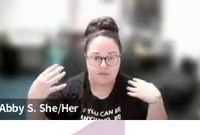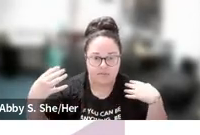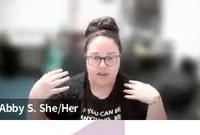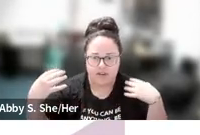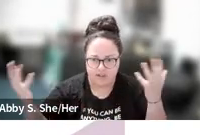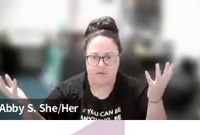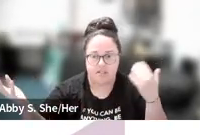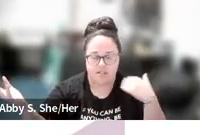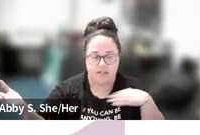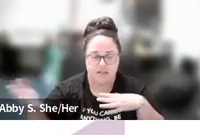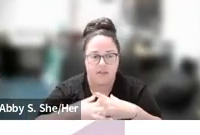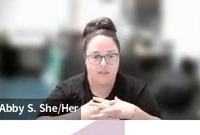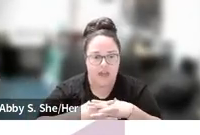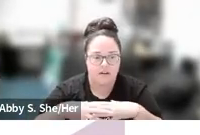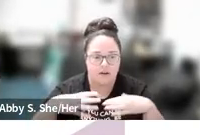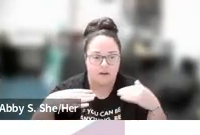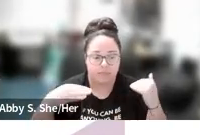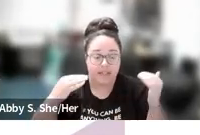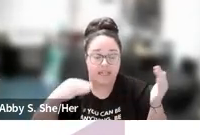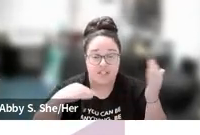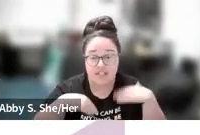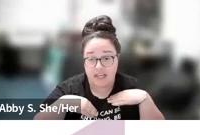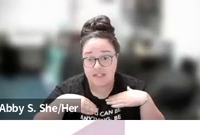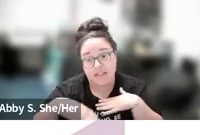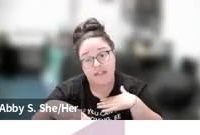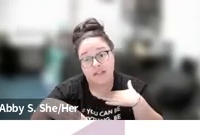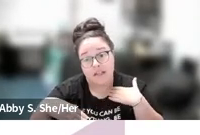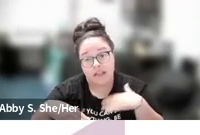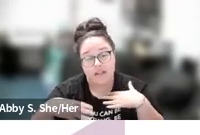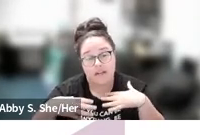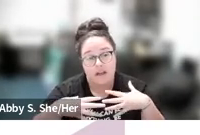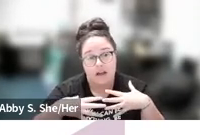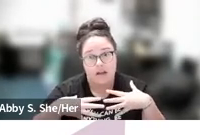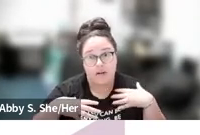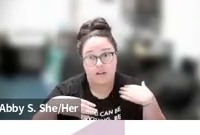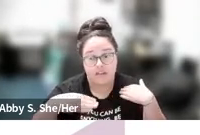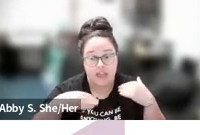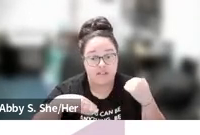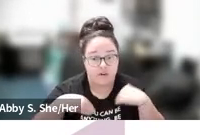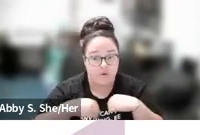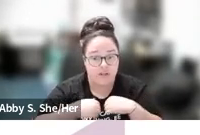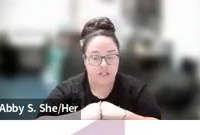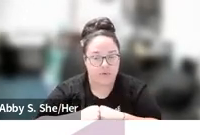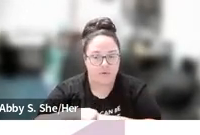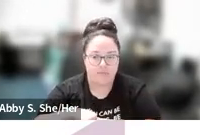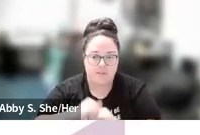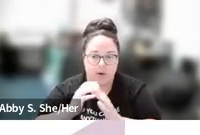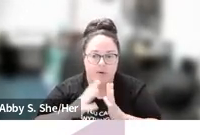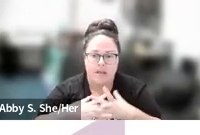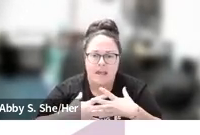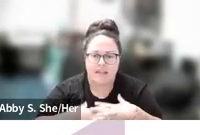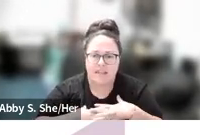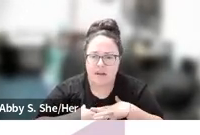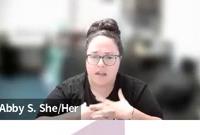can still provide resources and all that. But each state in America has their own AT program.